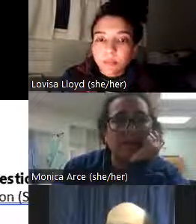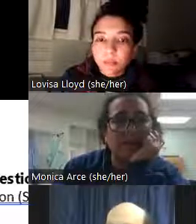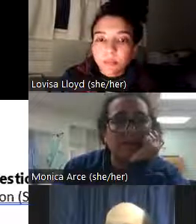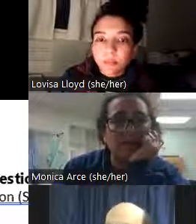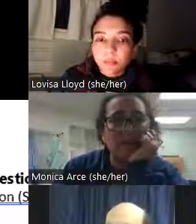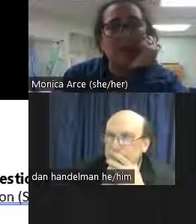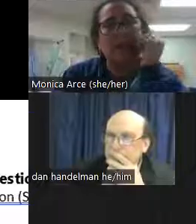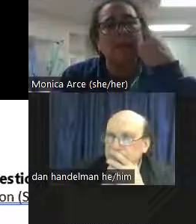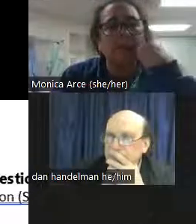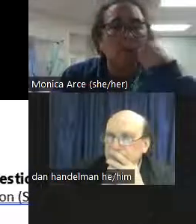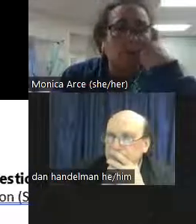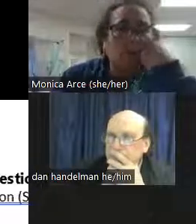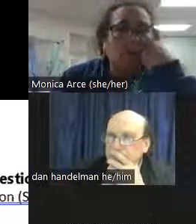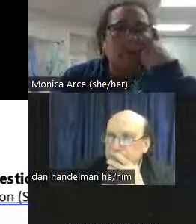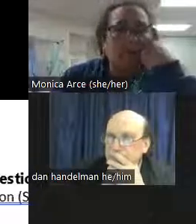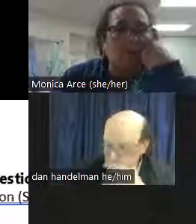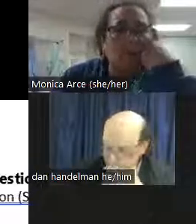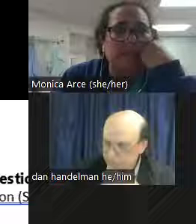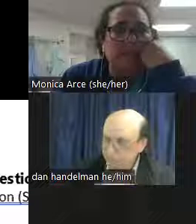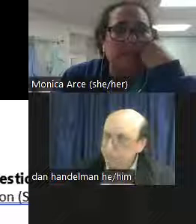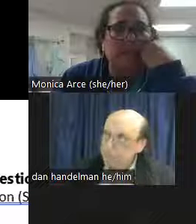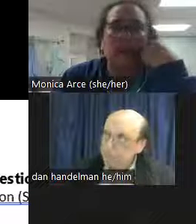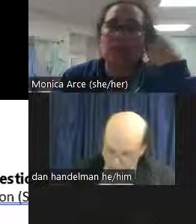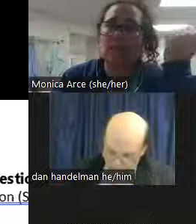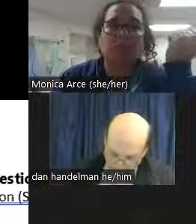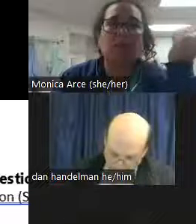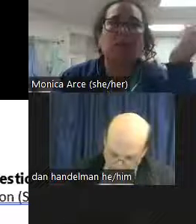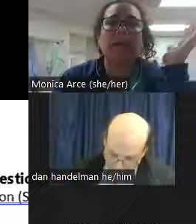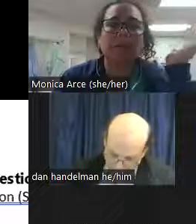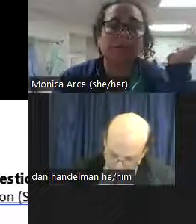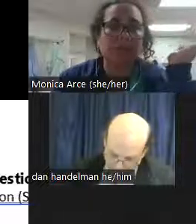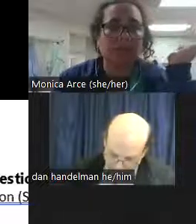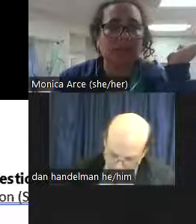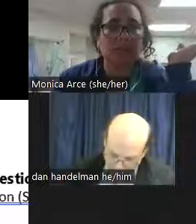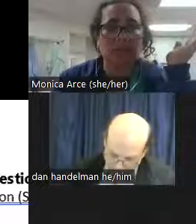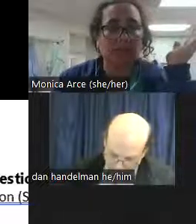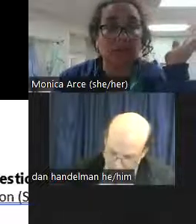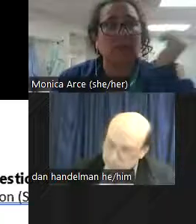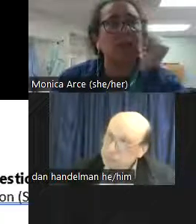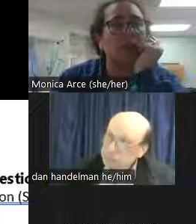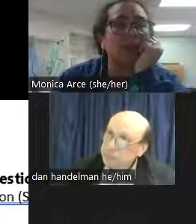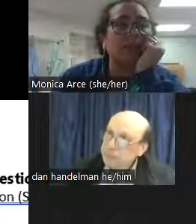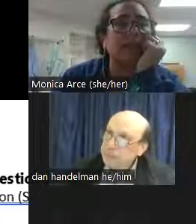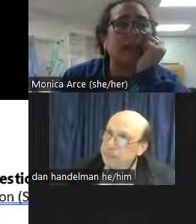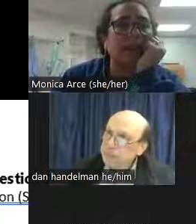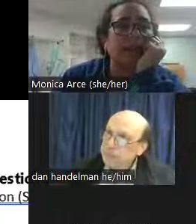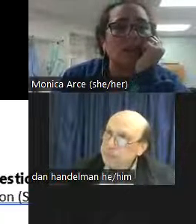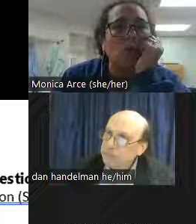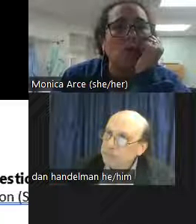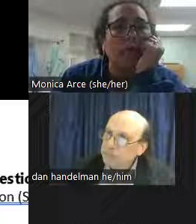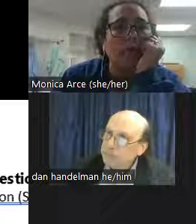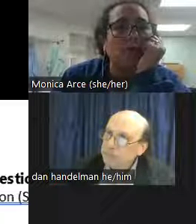Commissioner Monica. What if we say, I don't know if I'm going back on something that's already been voted or not. What if we